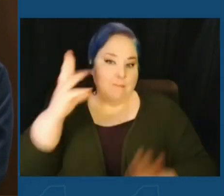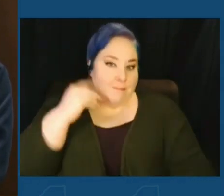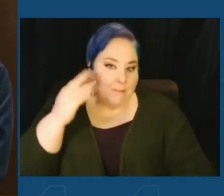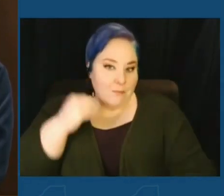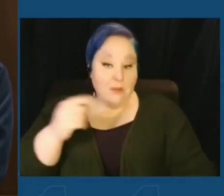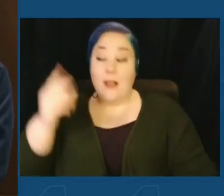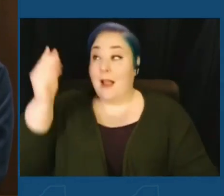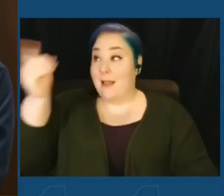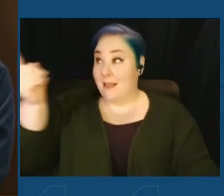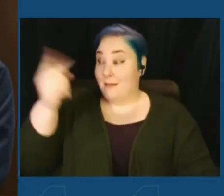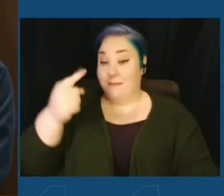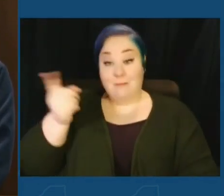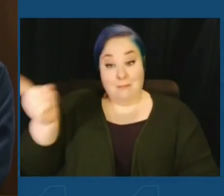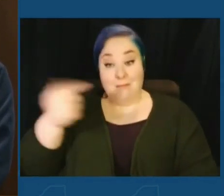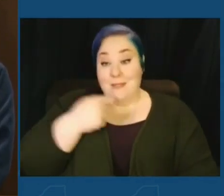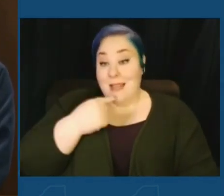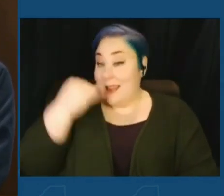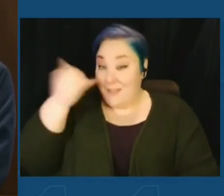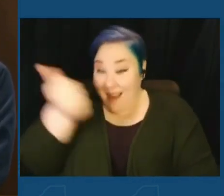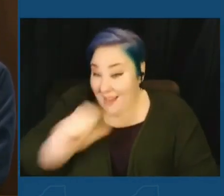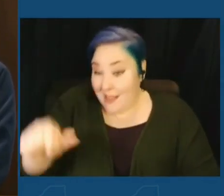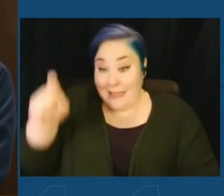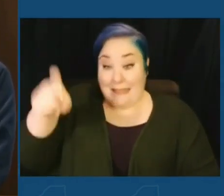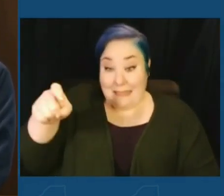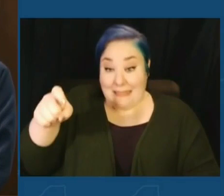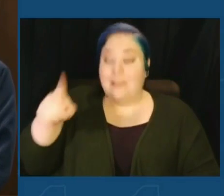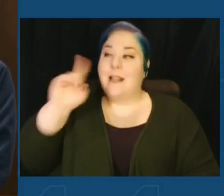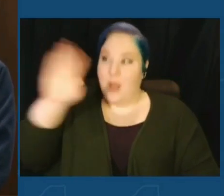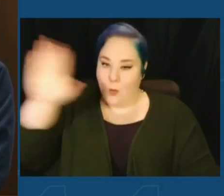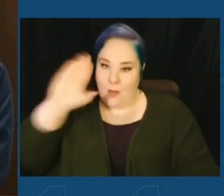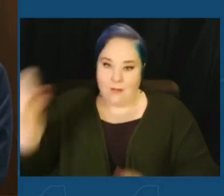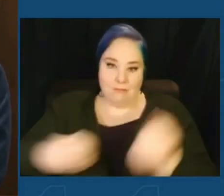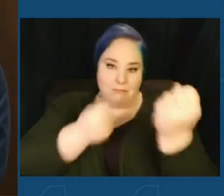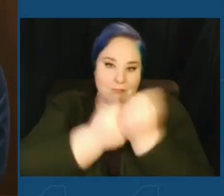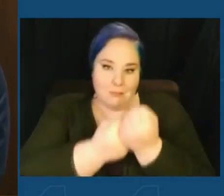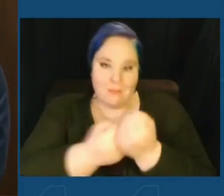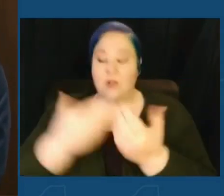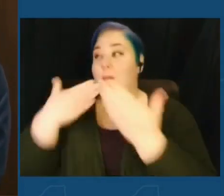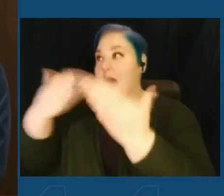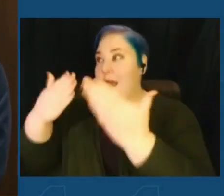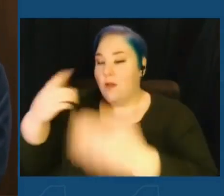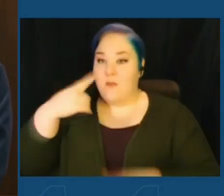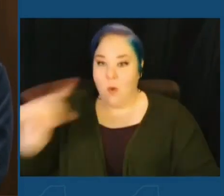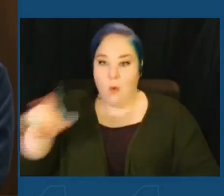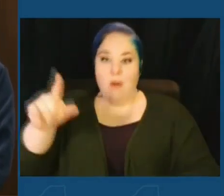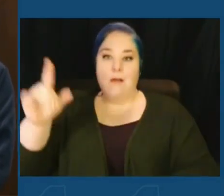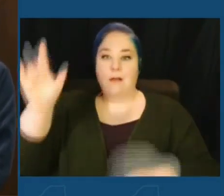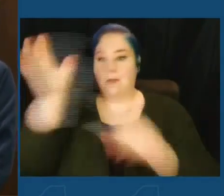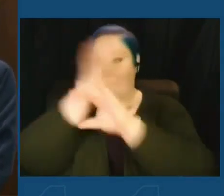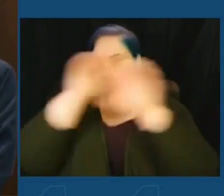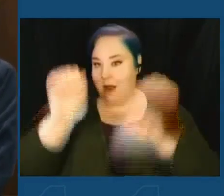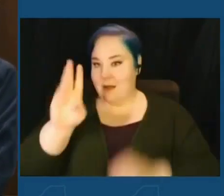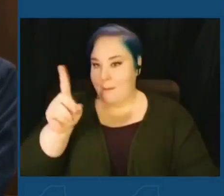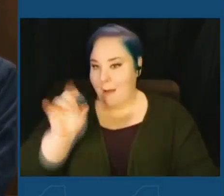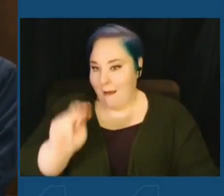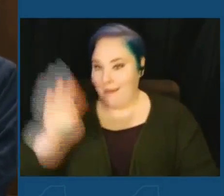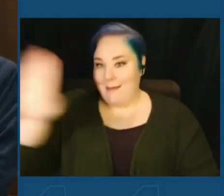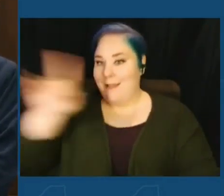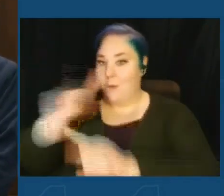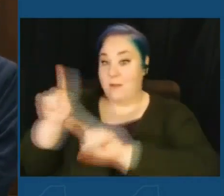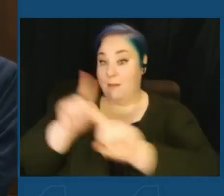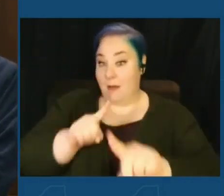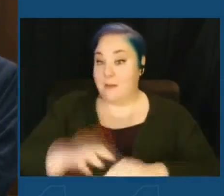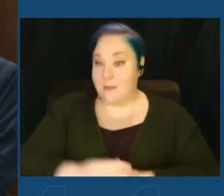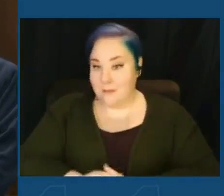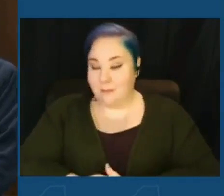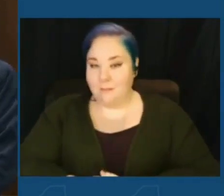we possibly need, they'll be there for us. And so I'm grateful to the White House, the Biden administration, for their response on that as well. Governor, can I